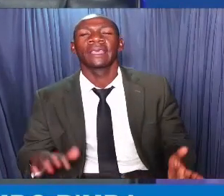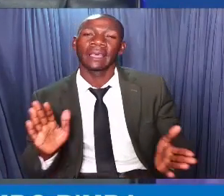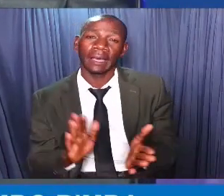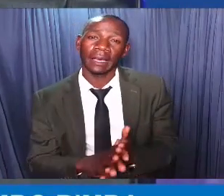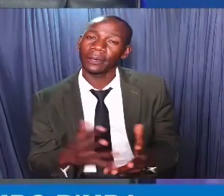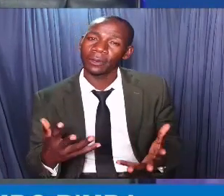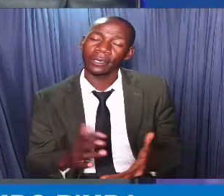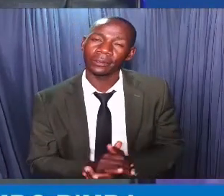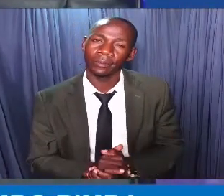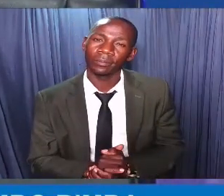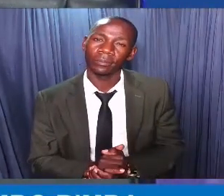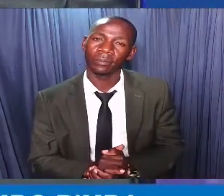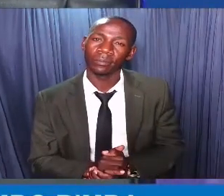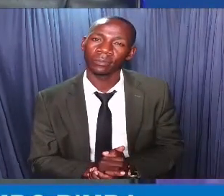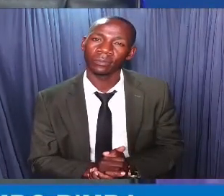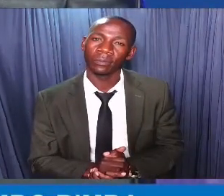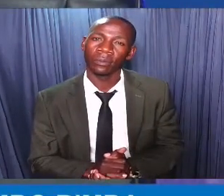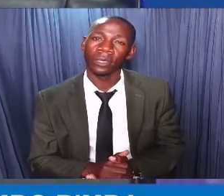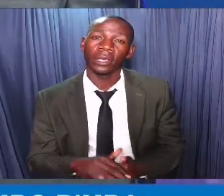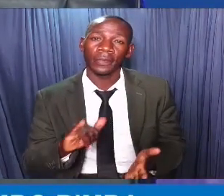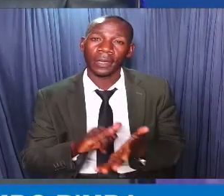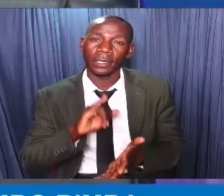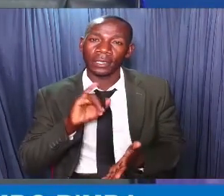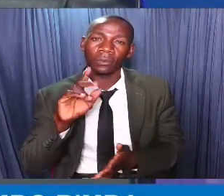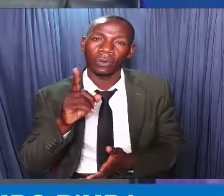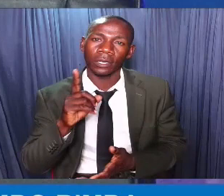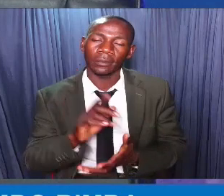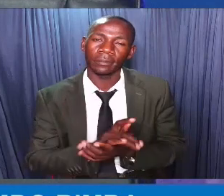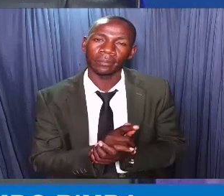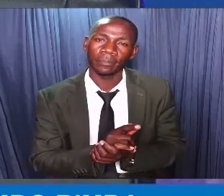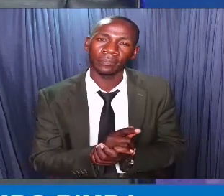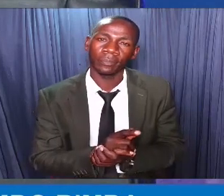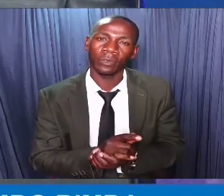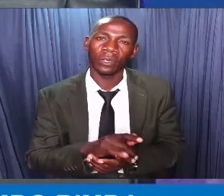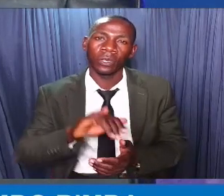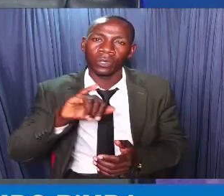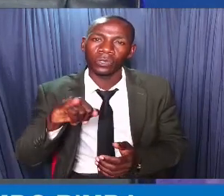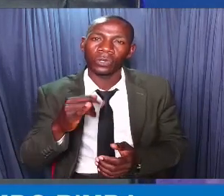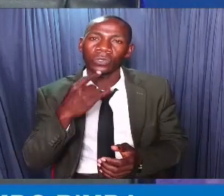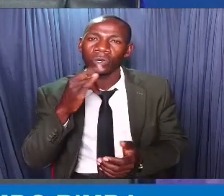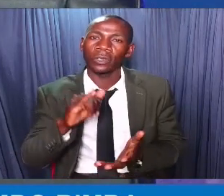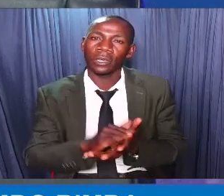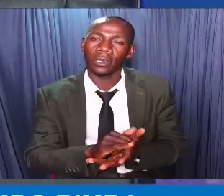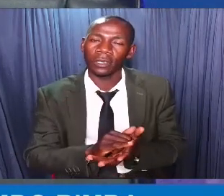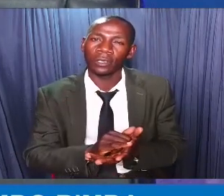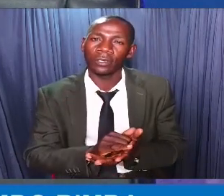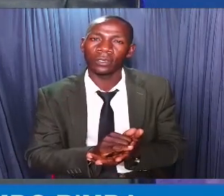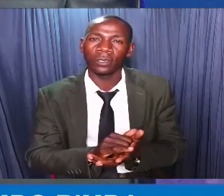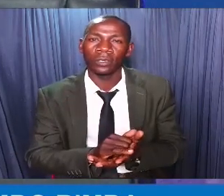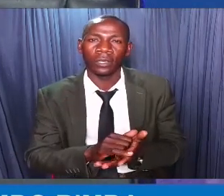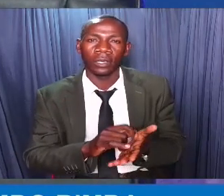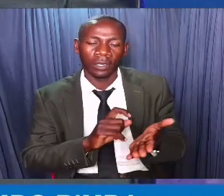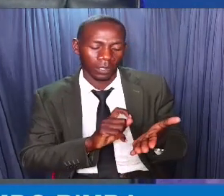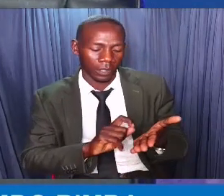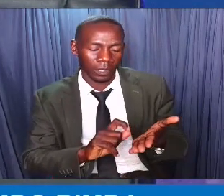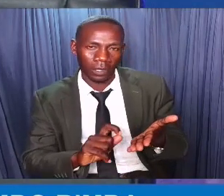Hallelujah. Hallelujah. Nionyo hilo. That is a warning. Johana akaambiwa. John was told. Andikia